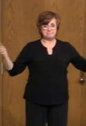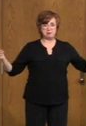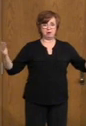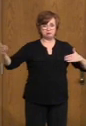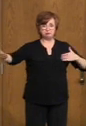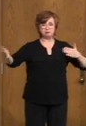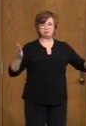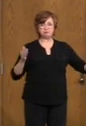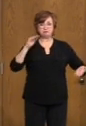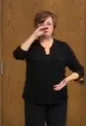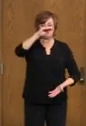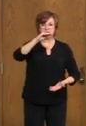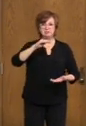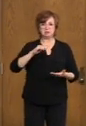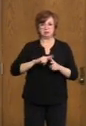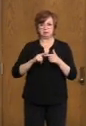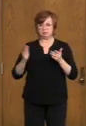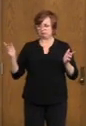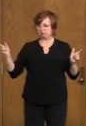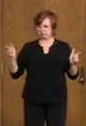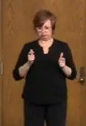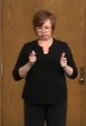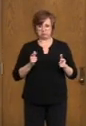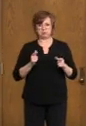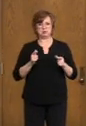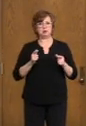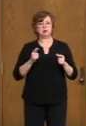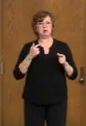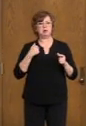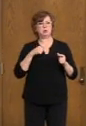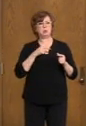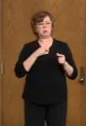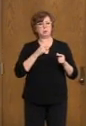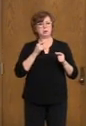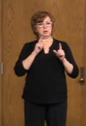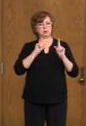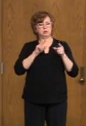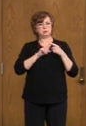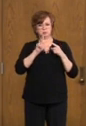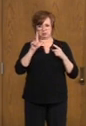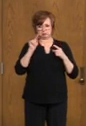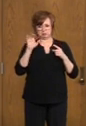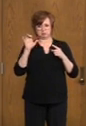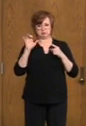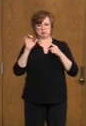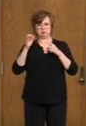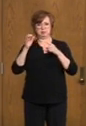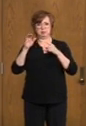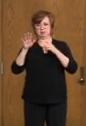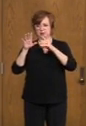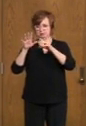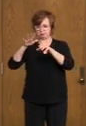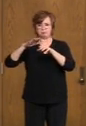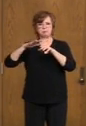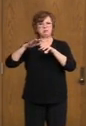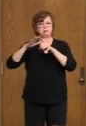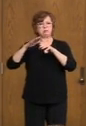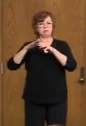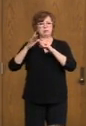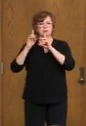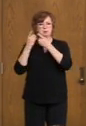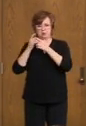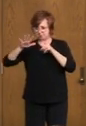into the facility, as I understand it, started on the long-term care side. Our nurses ended up getting some extra doses, and on